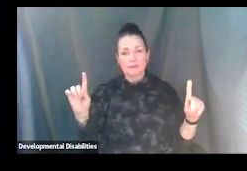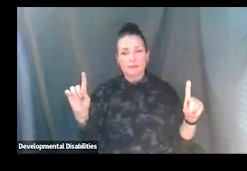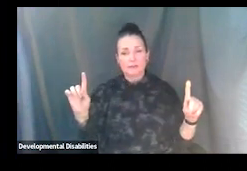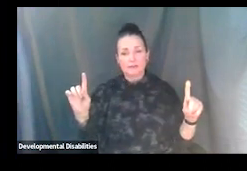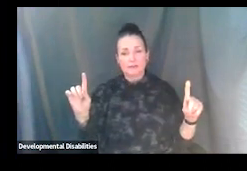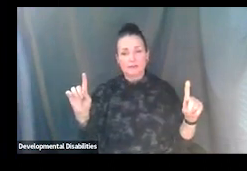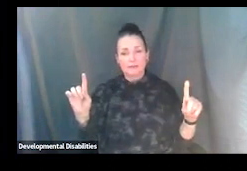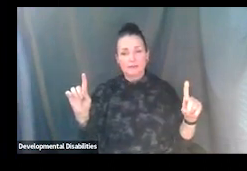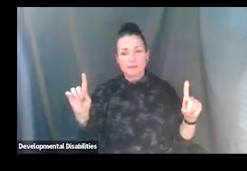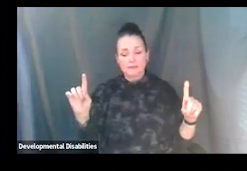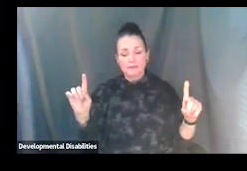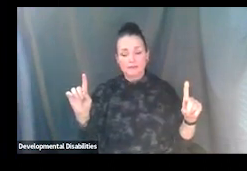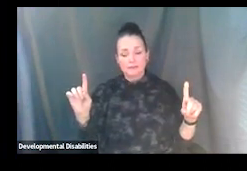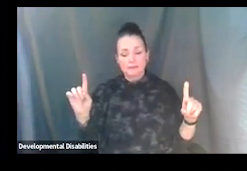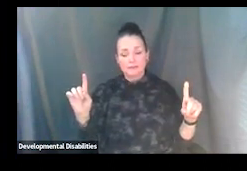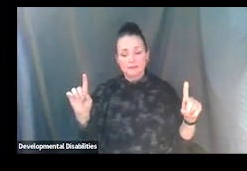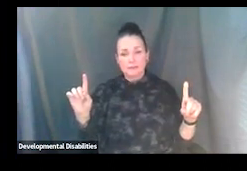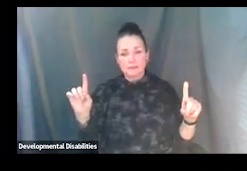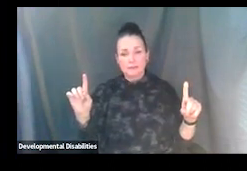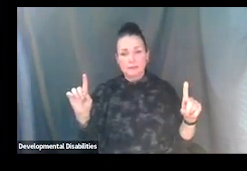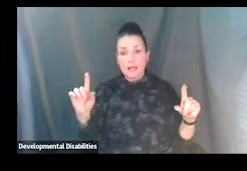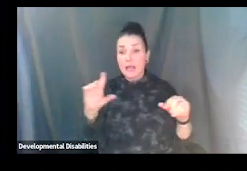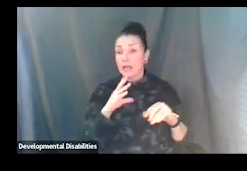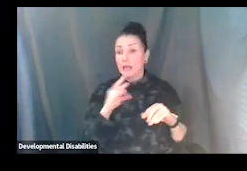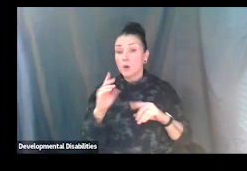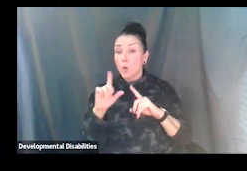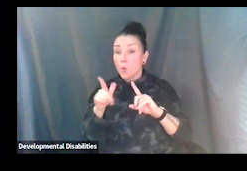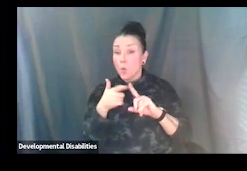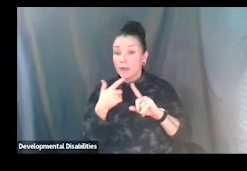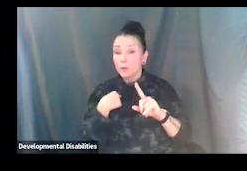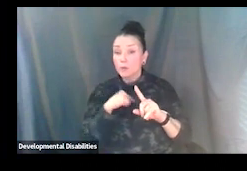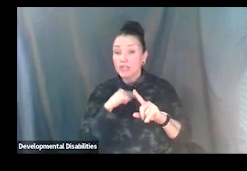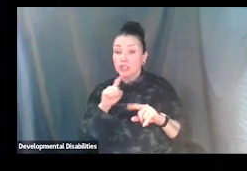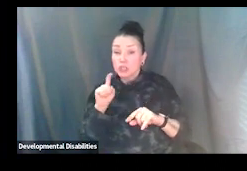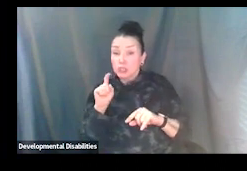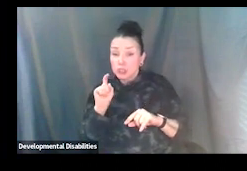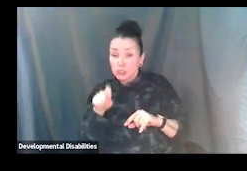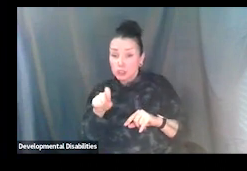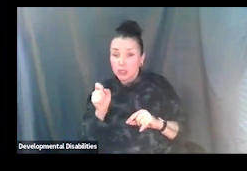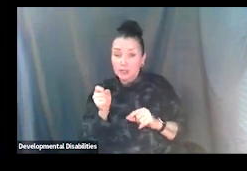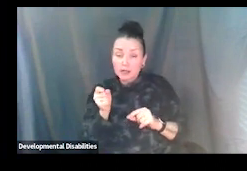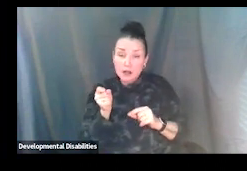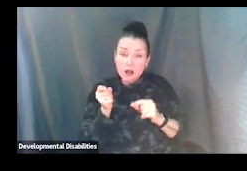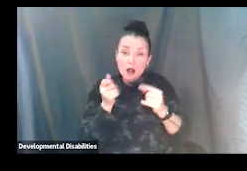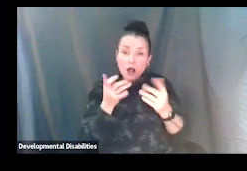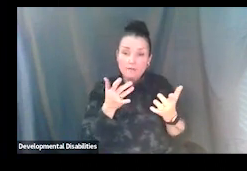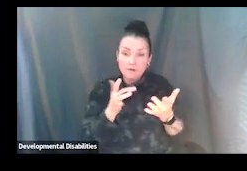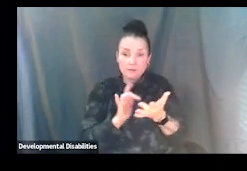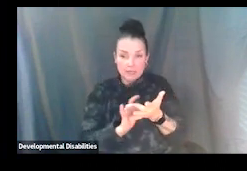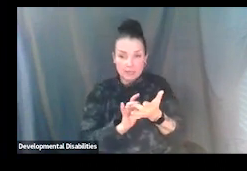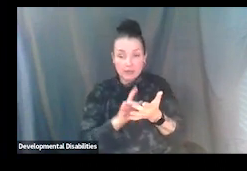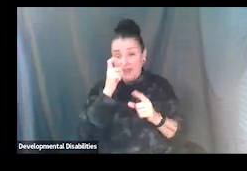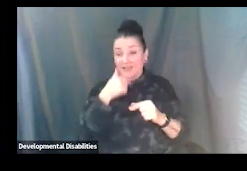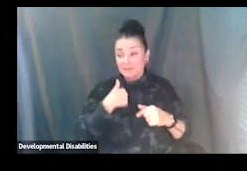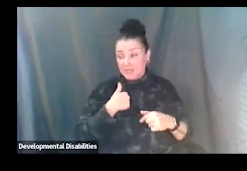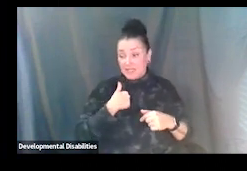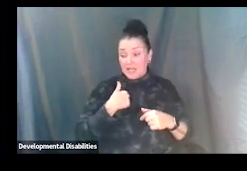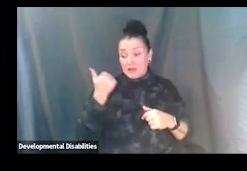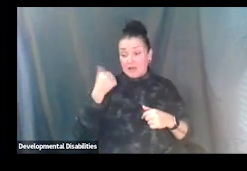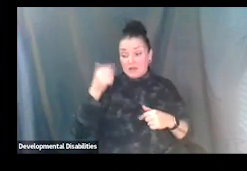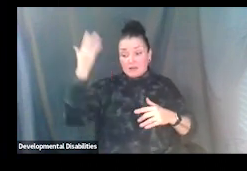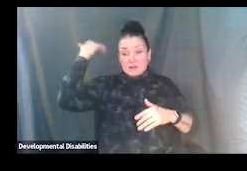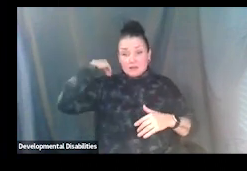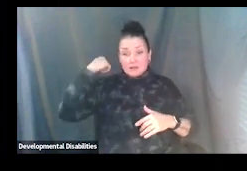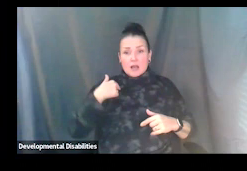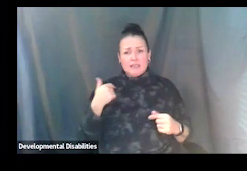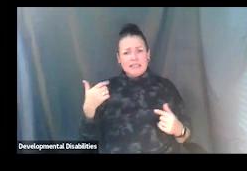does introduce a medication, I was also extremely fearful in my practice about the side effects, and think about every